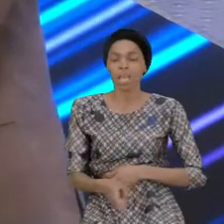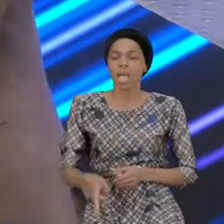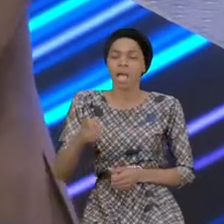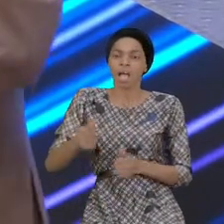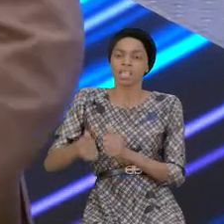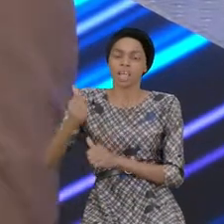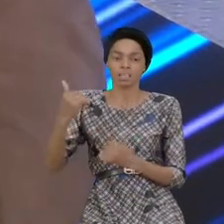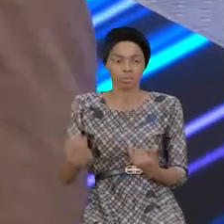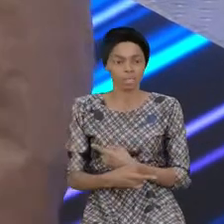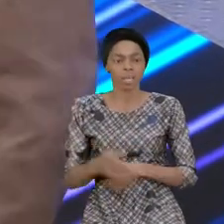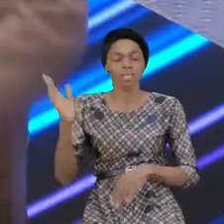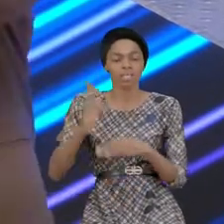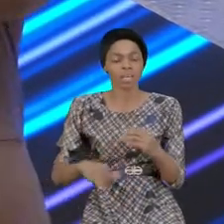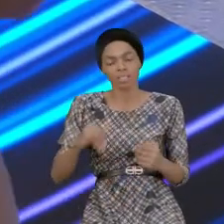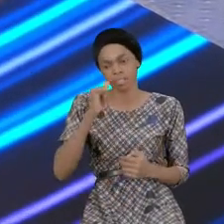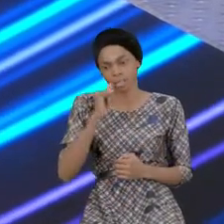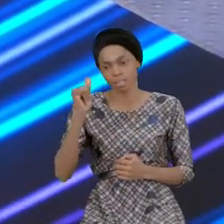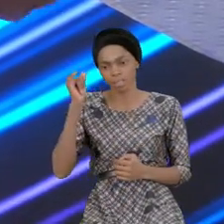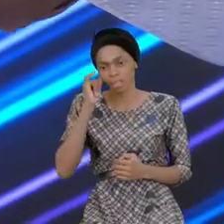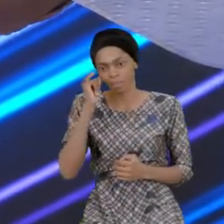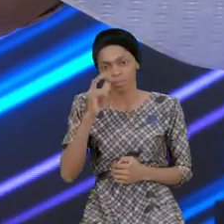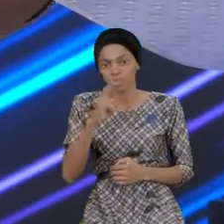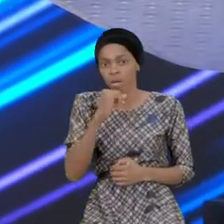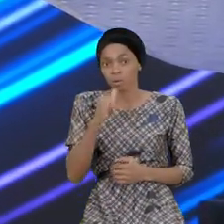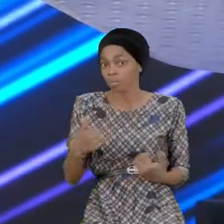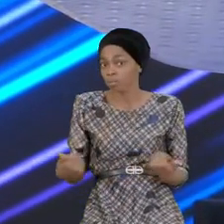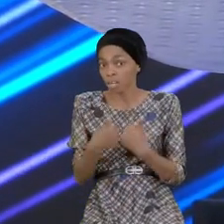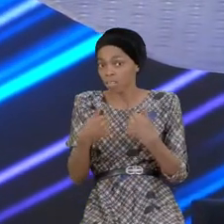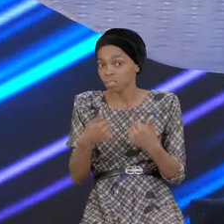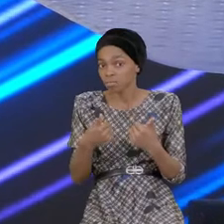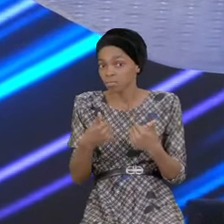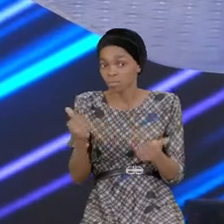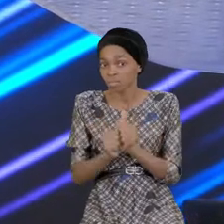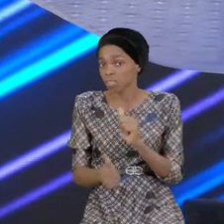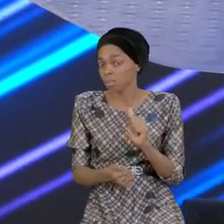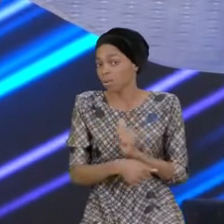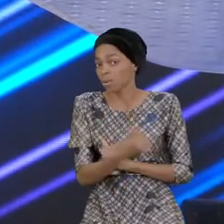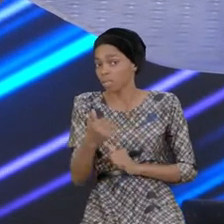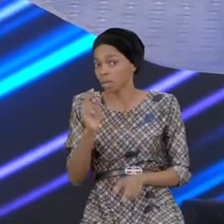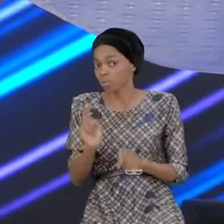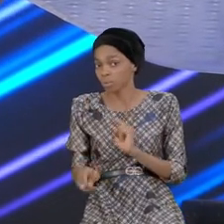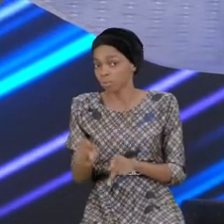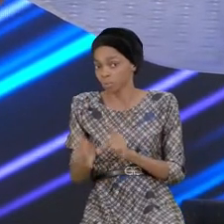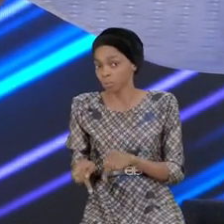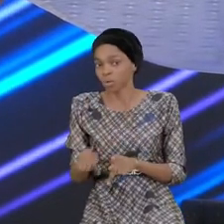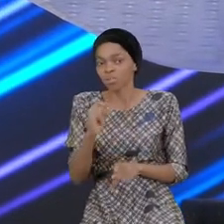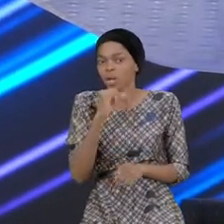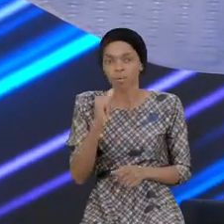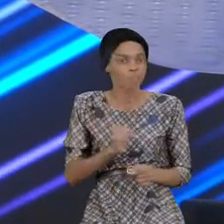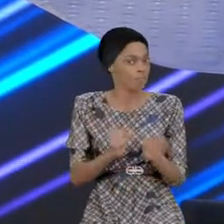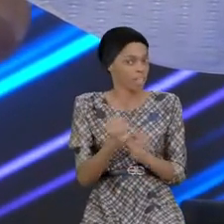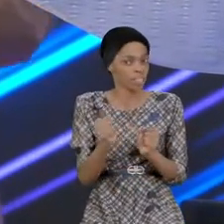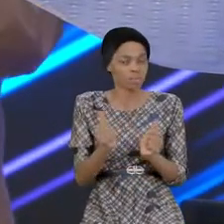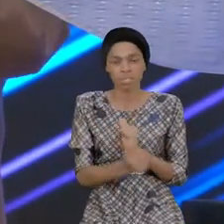he was yesterday. You are not competing with anybody. and you are not fighting with